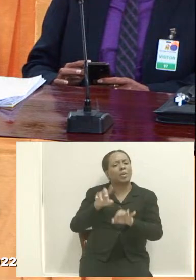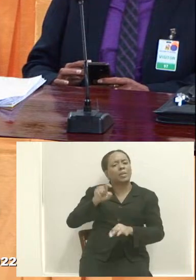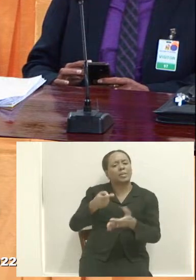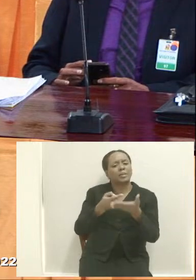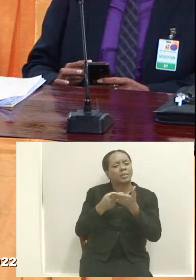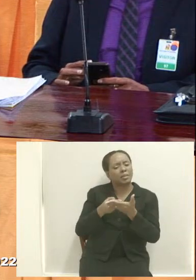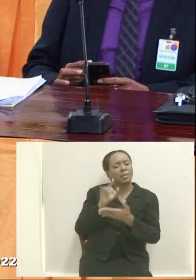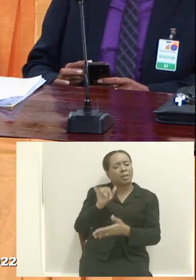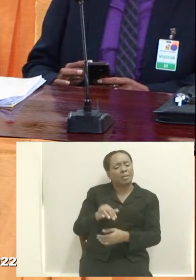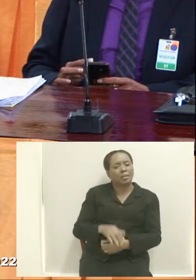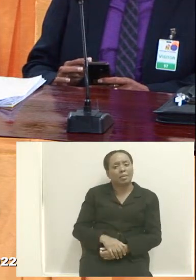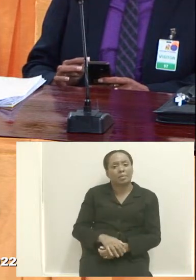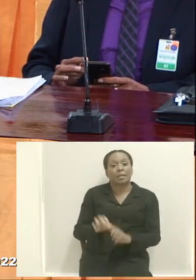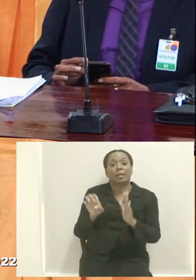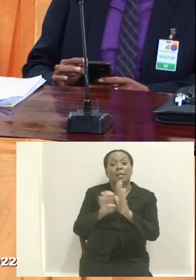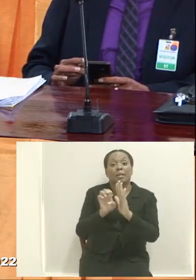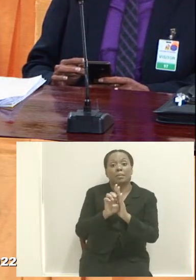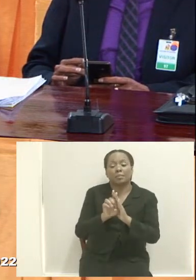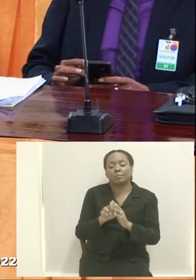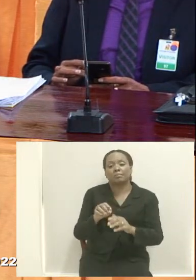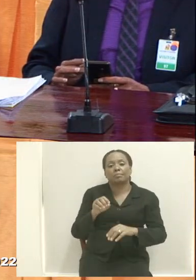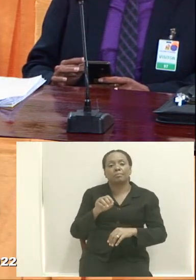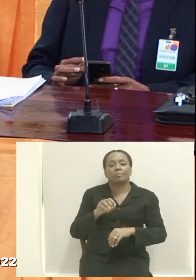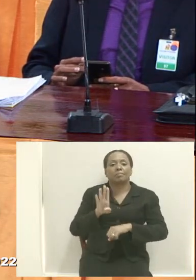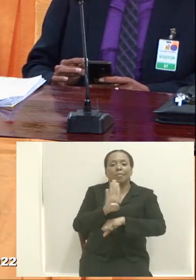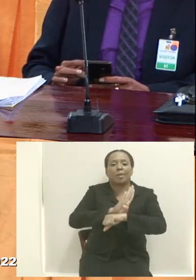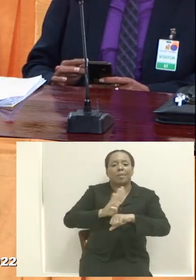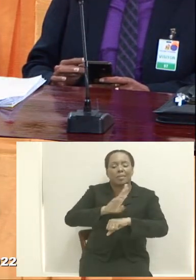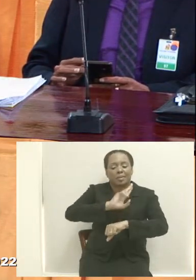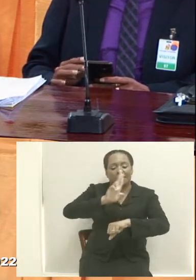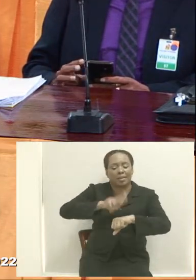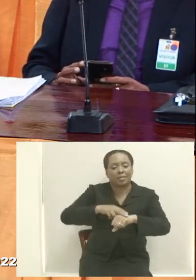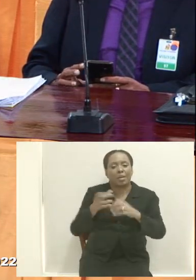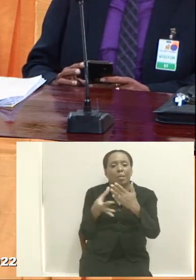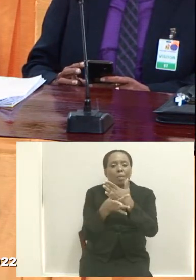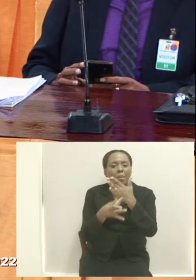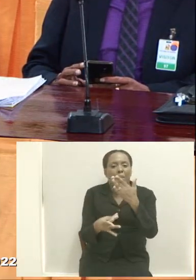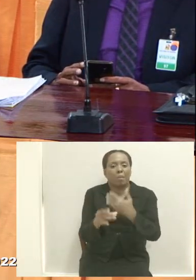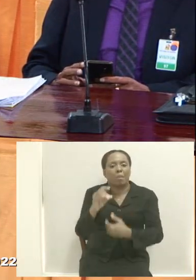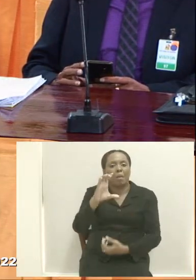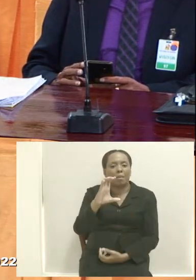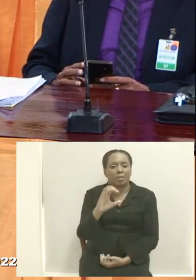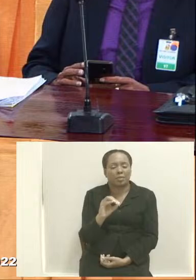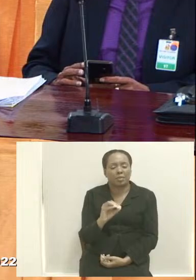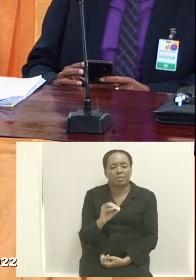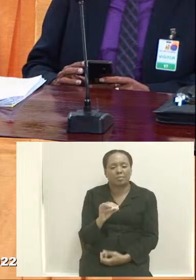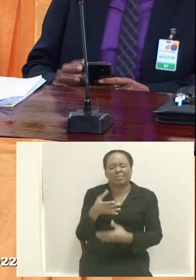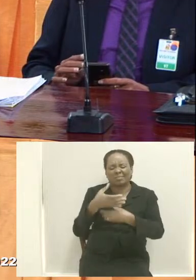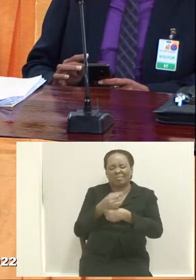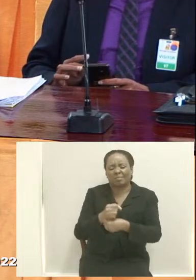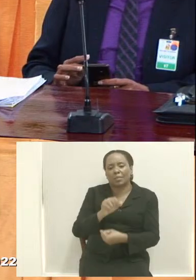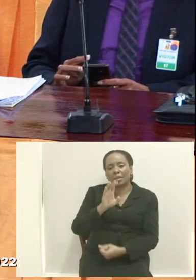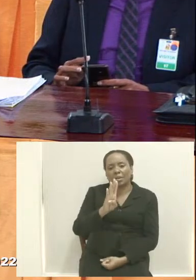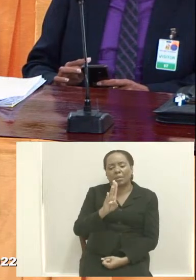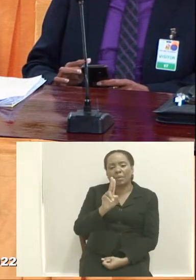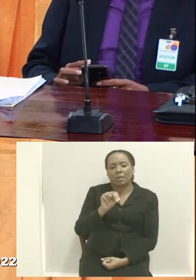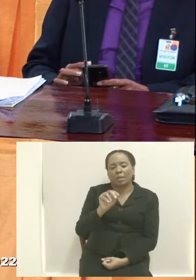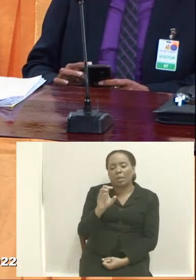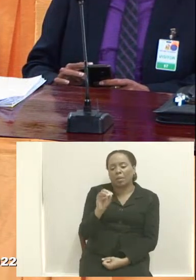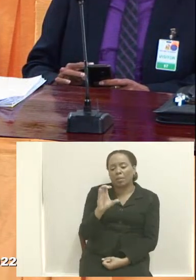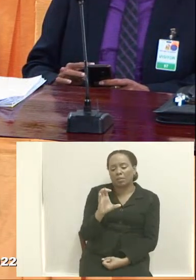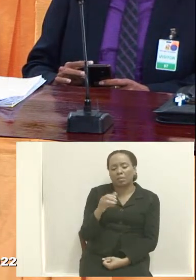an oil company, has a greater degree of flexibility financially than